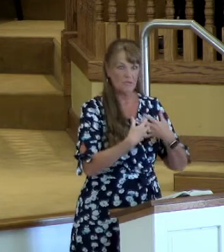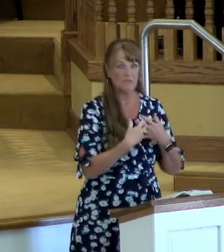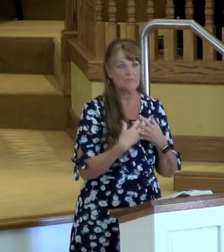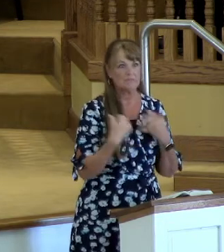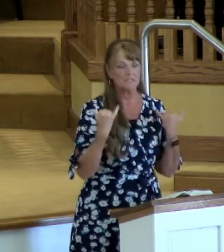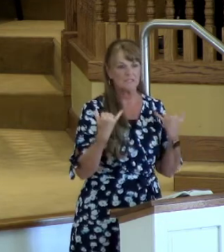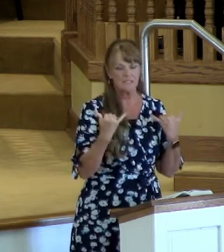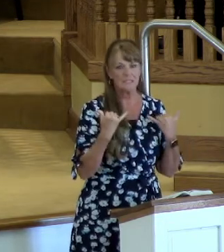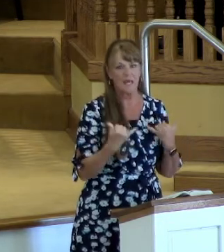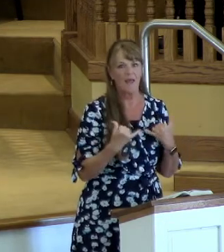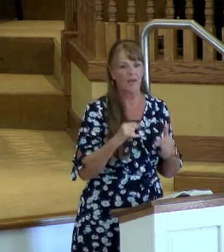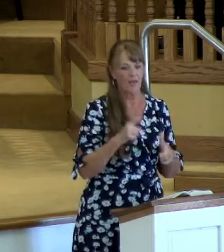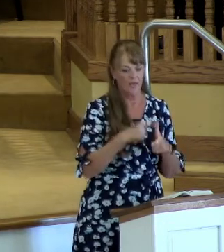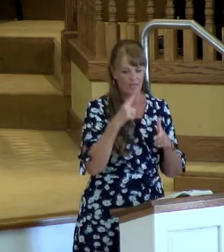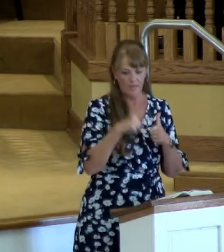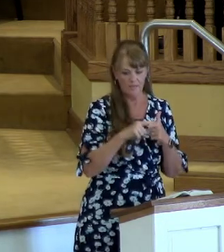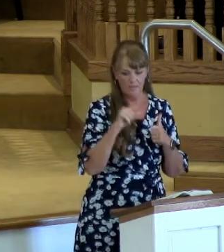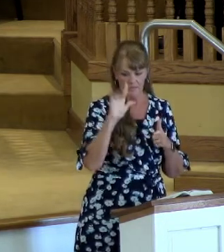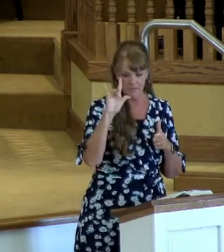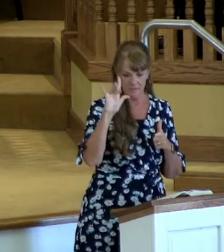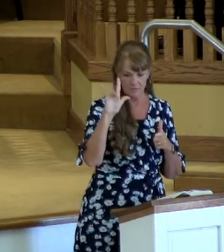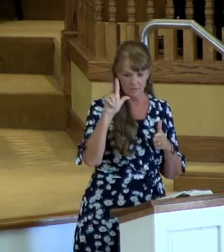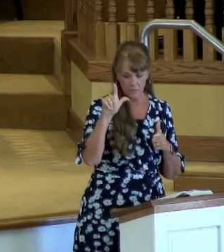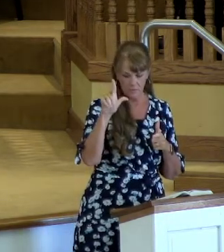preaching. And then on the 25th,